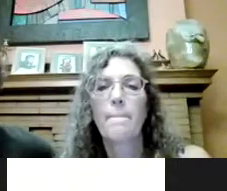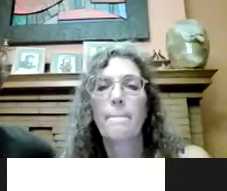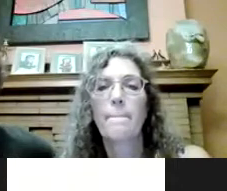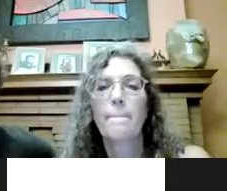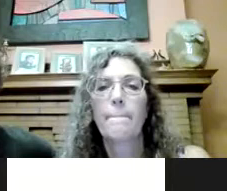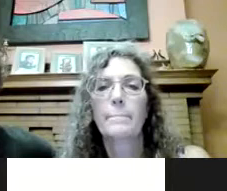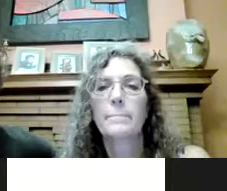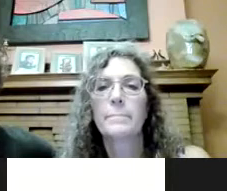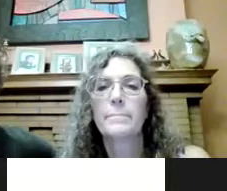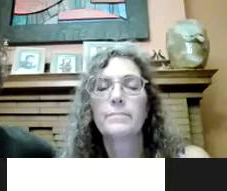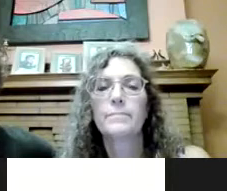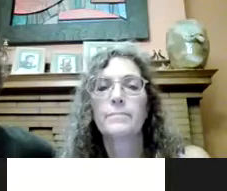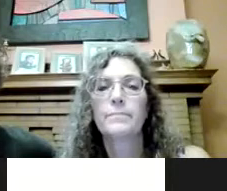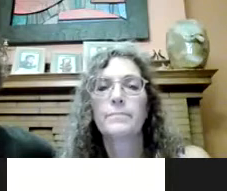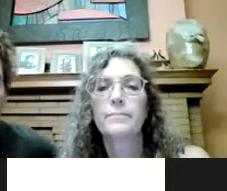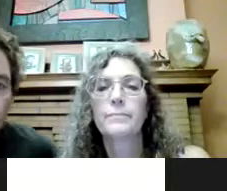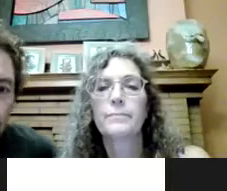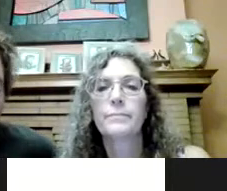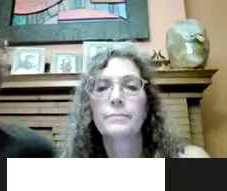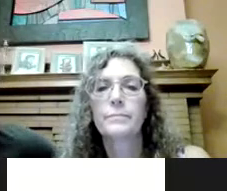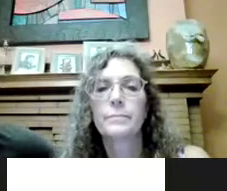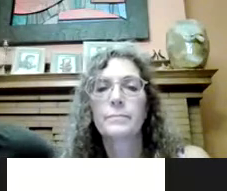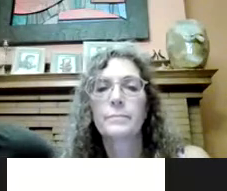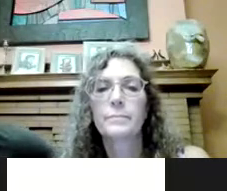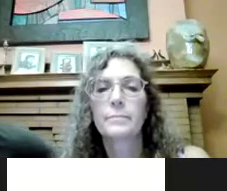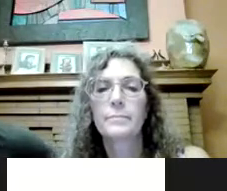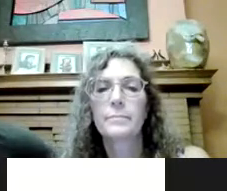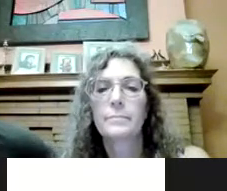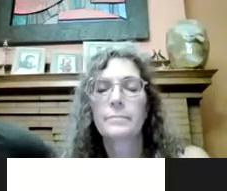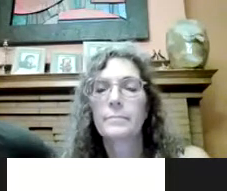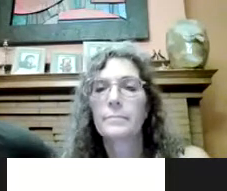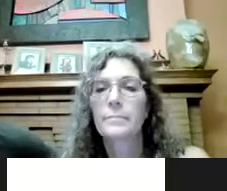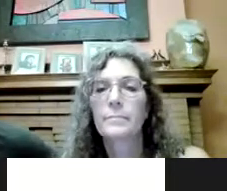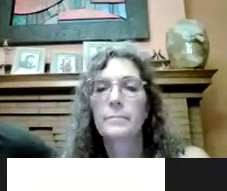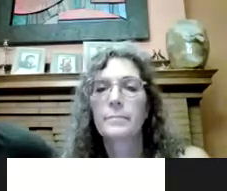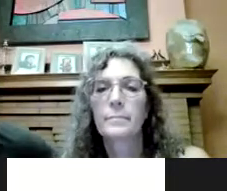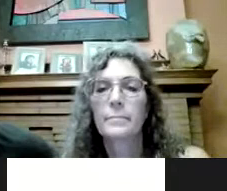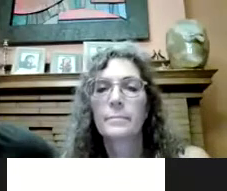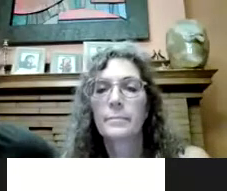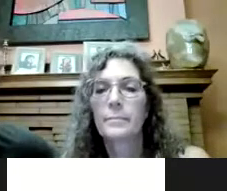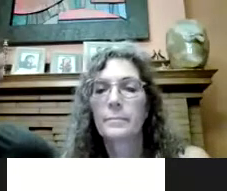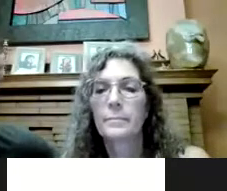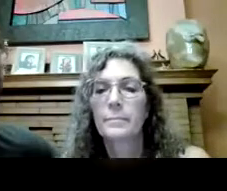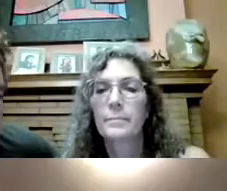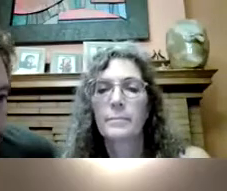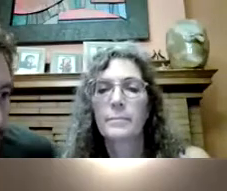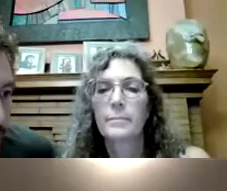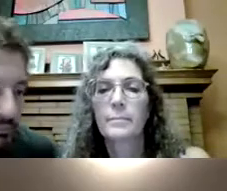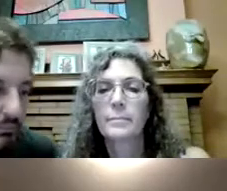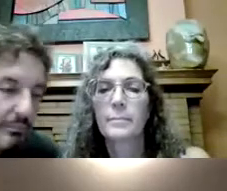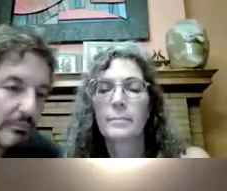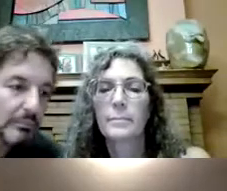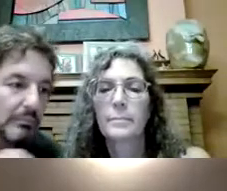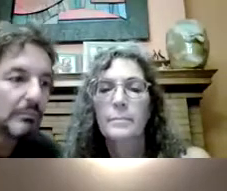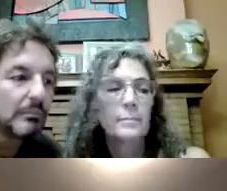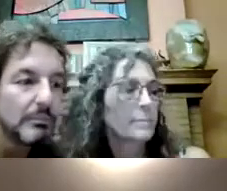Thank you. Yeah. Okay. Thanks for your comment. I'm gonna call maybe two more names